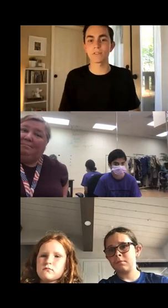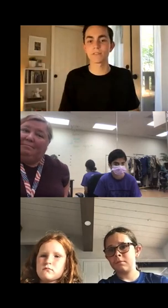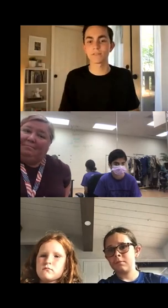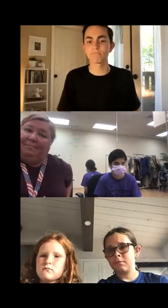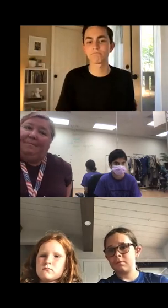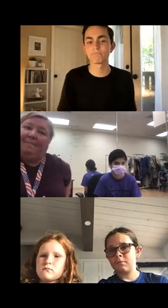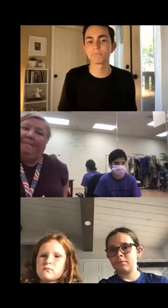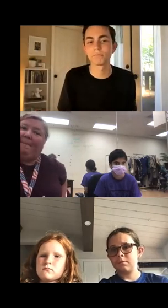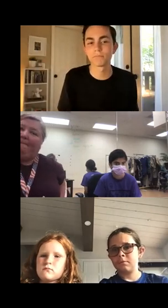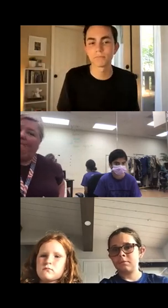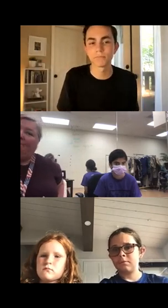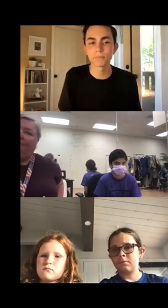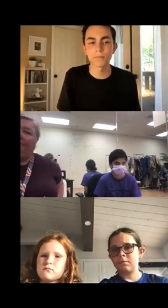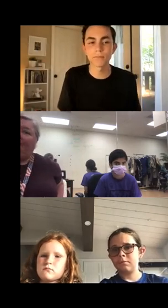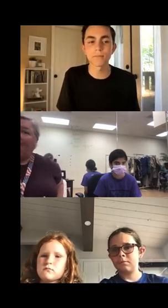down?